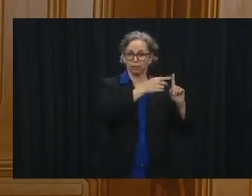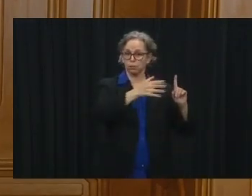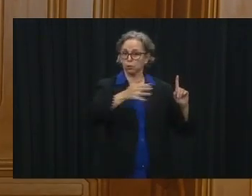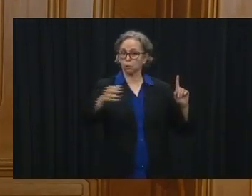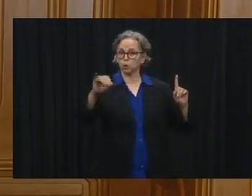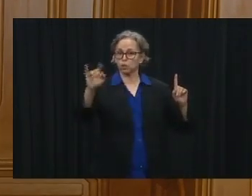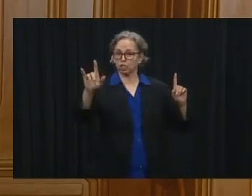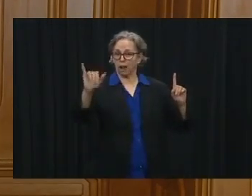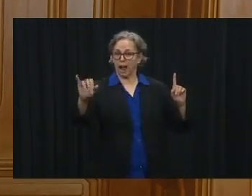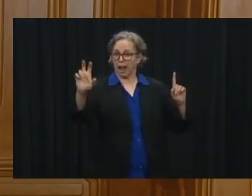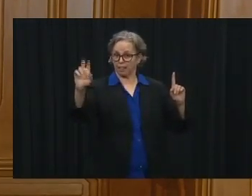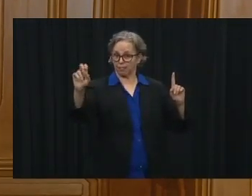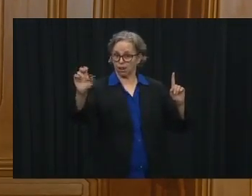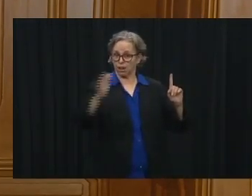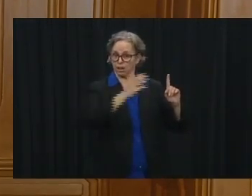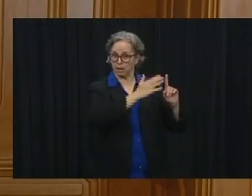more